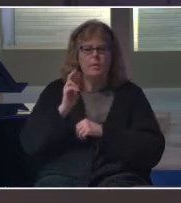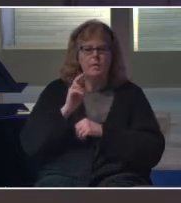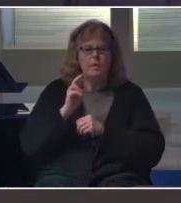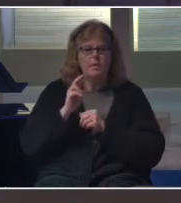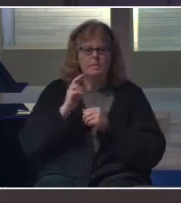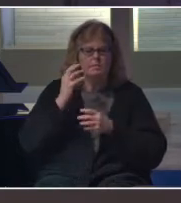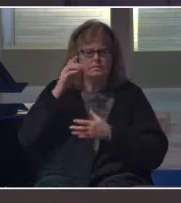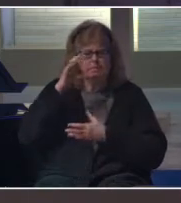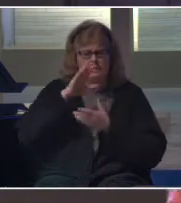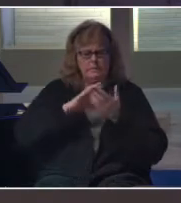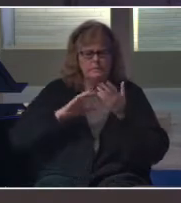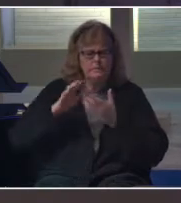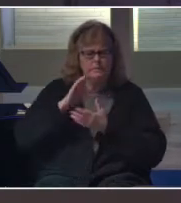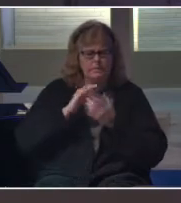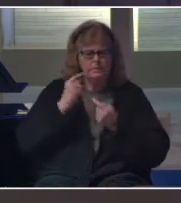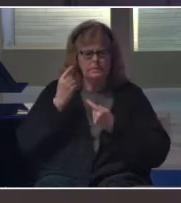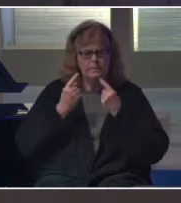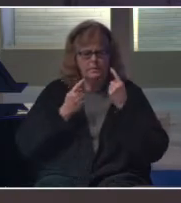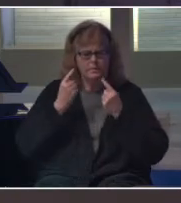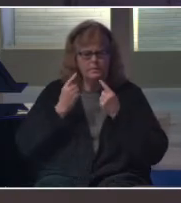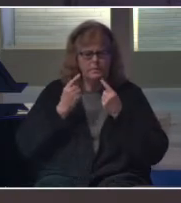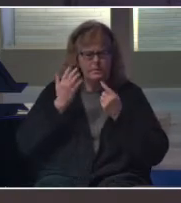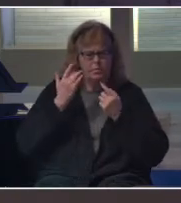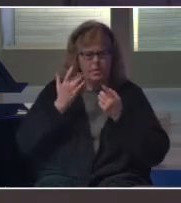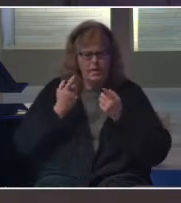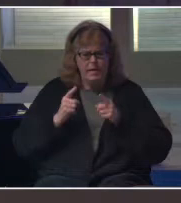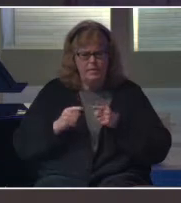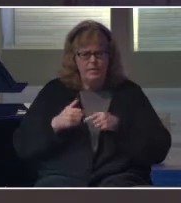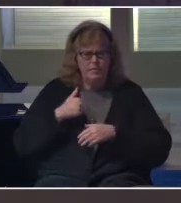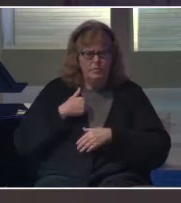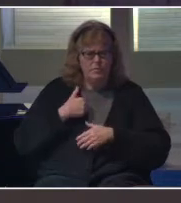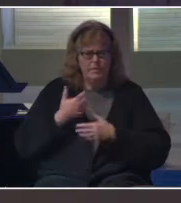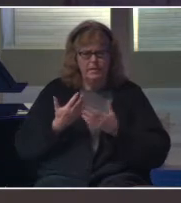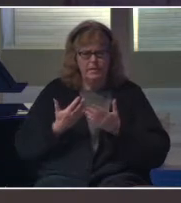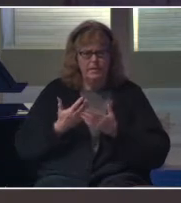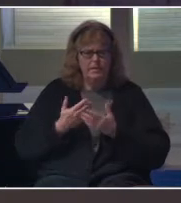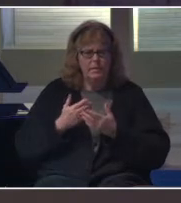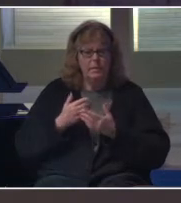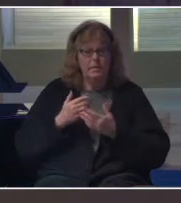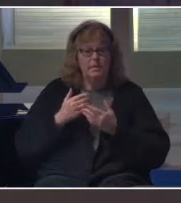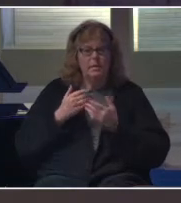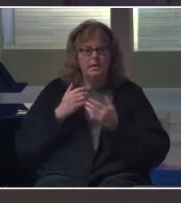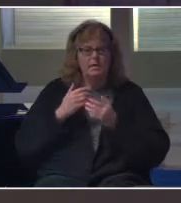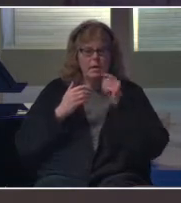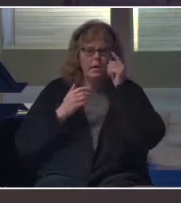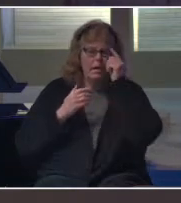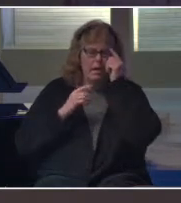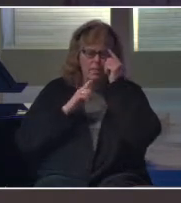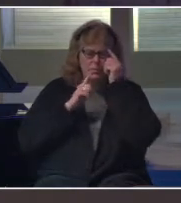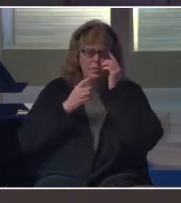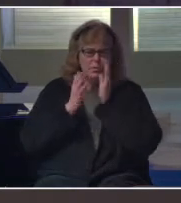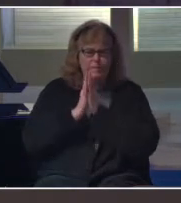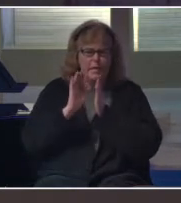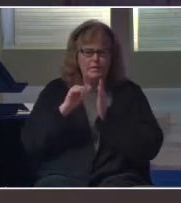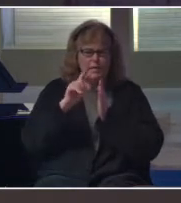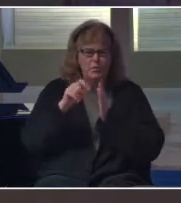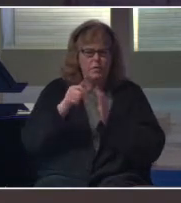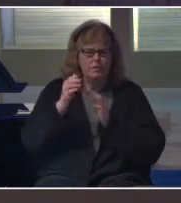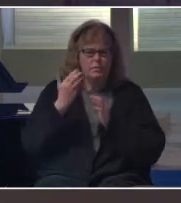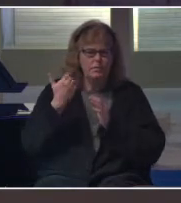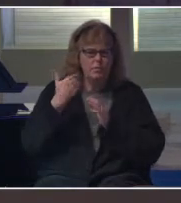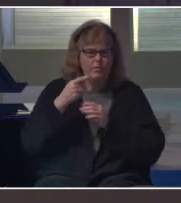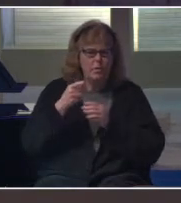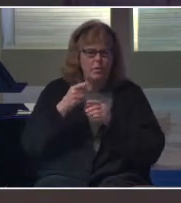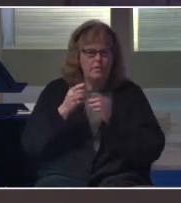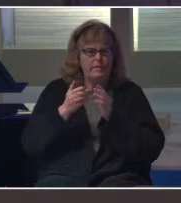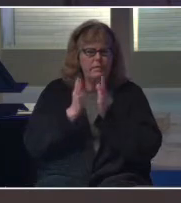and confused, and she wonders, "Why is this happening to me?" Now, I bet you've asked that question before, but have you asked